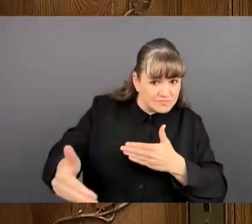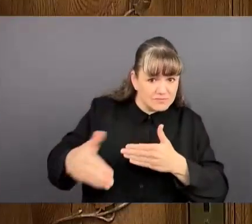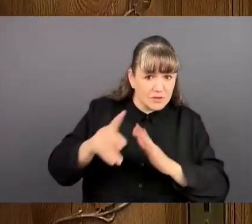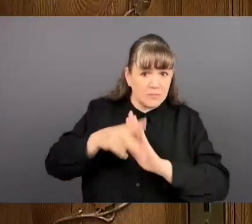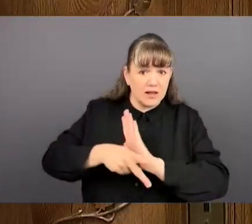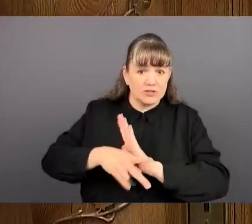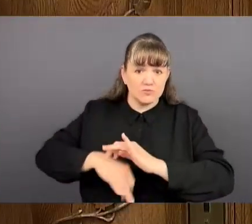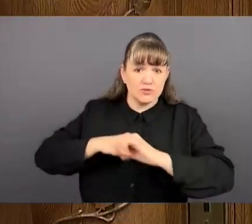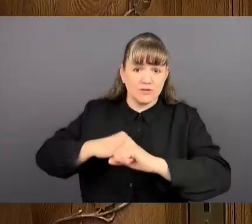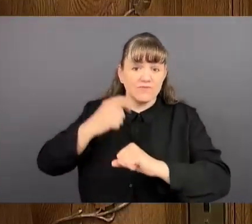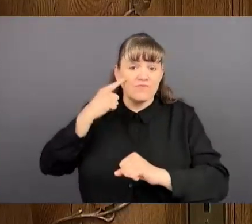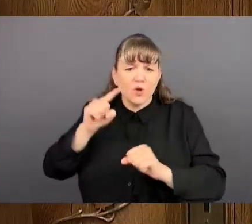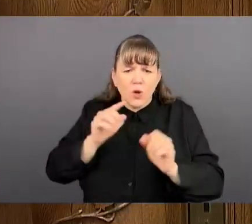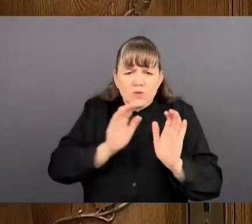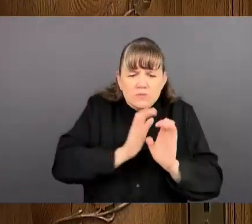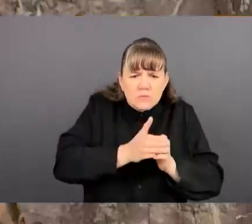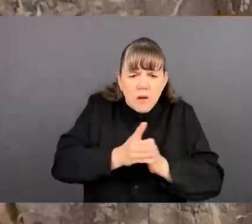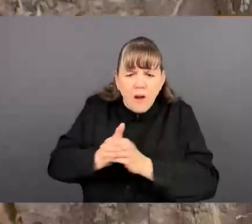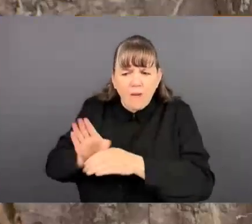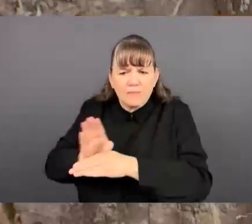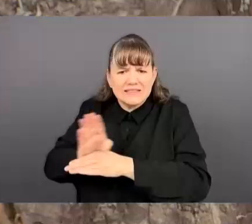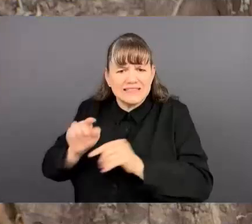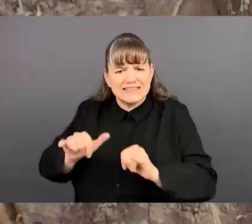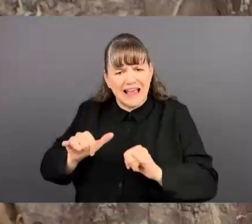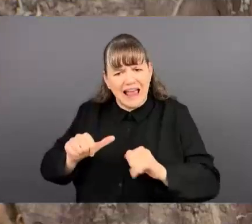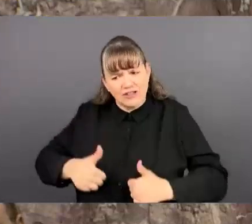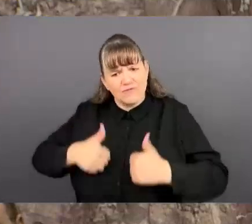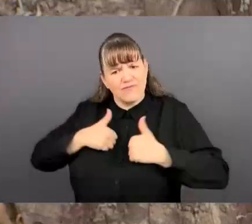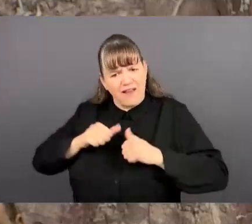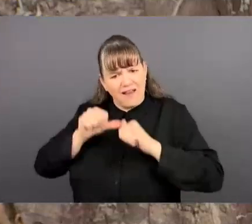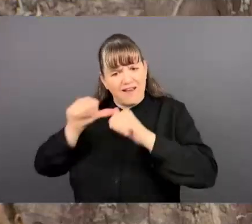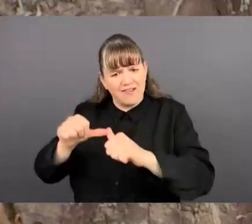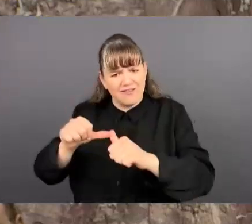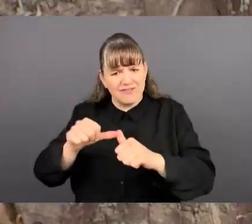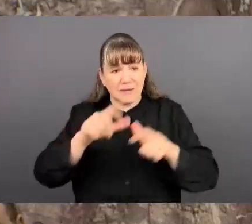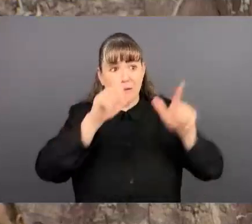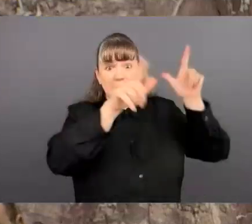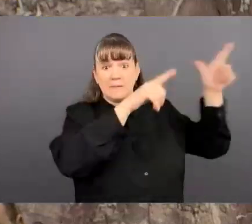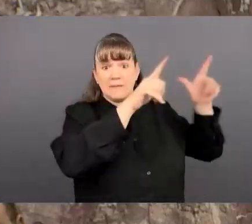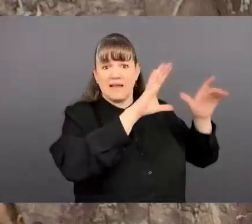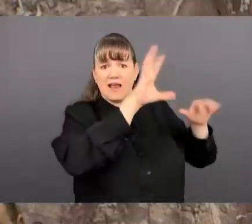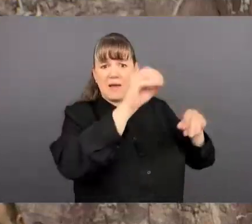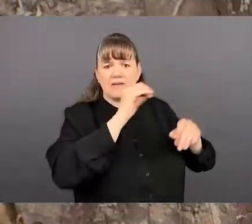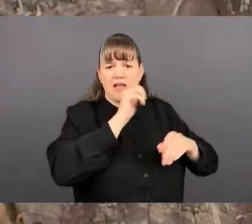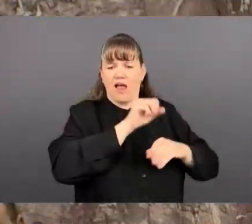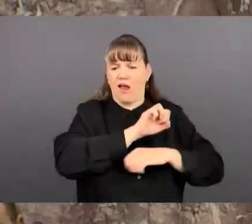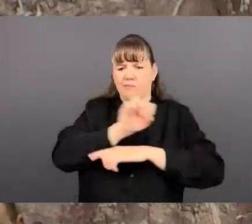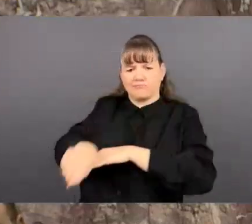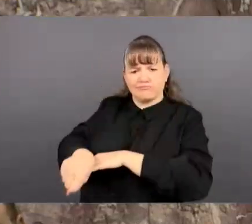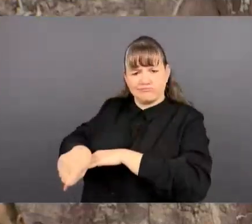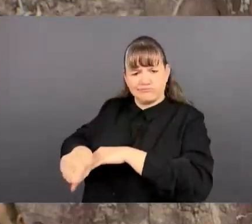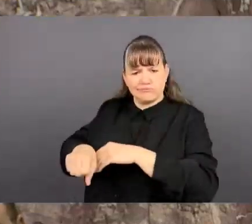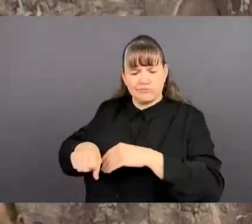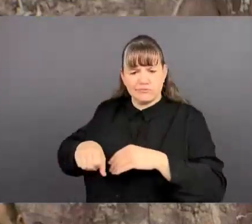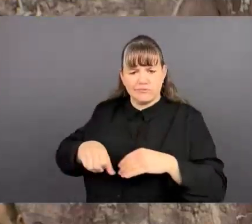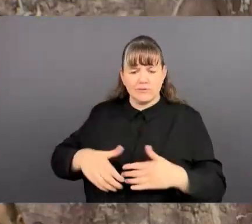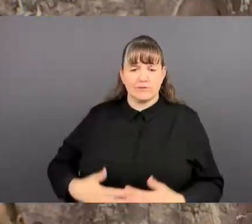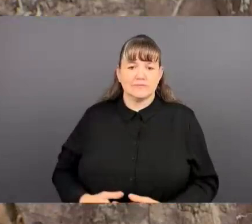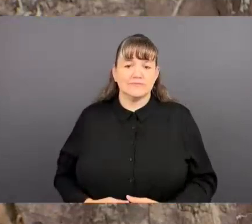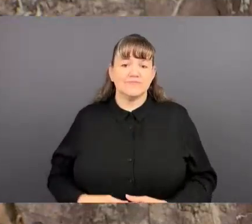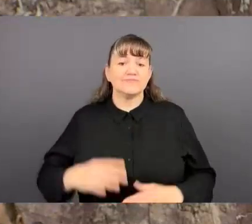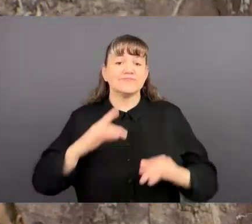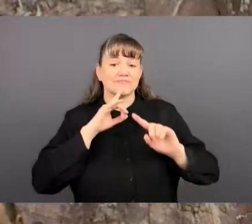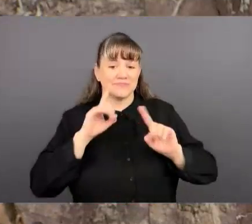Minister. I think this is an extraordinary period of opportunity in renewable energy in BC, both for First